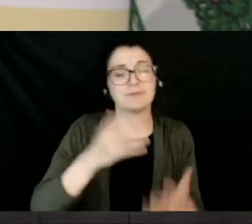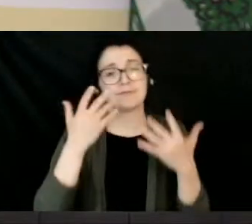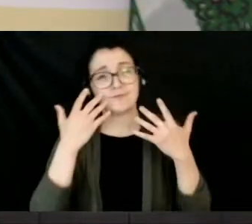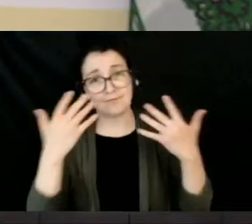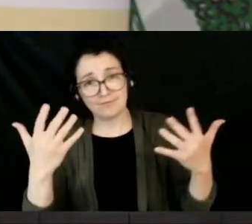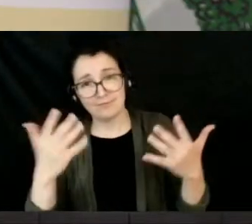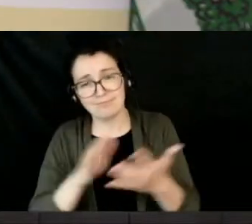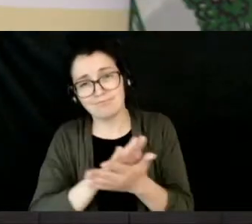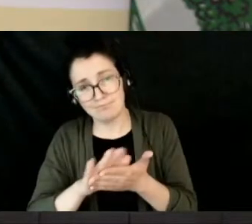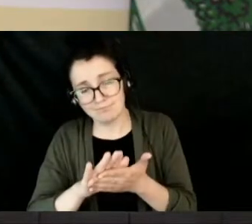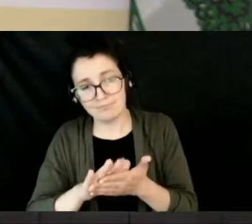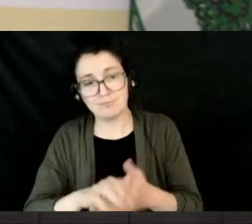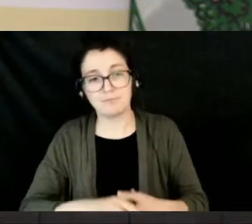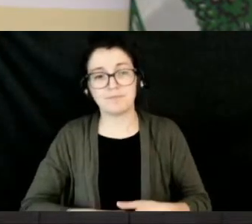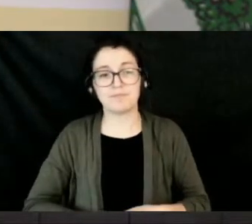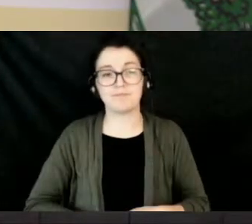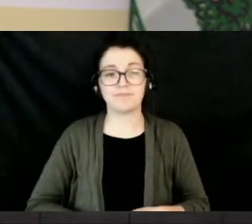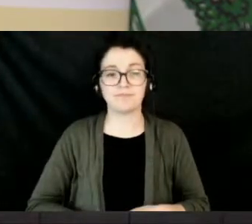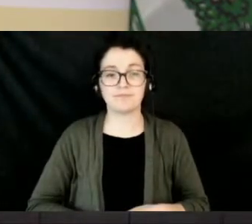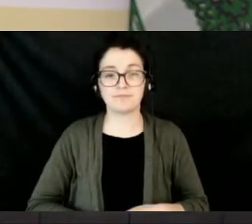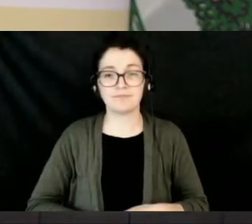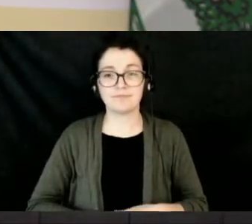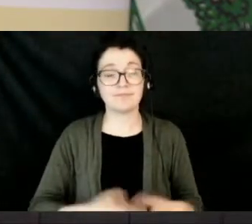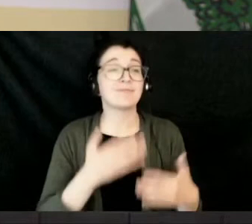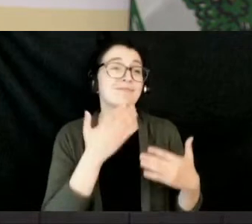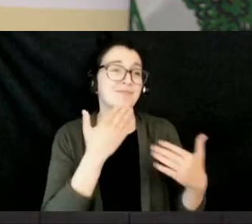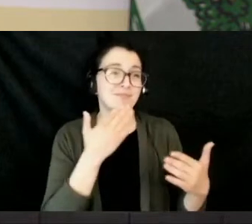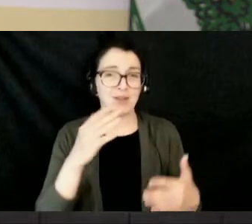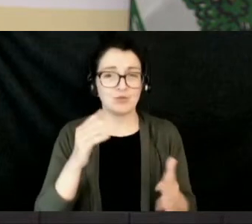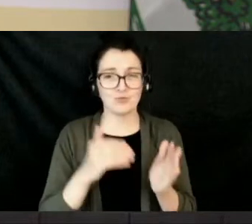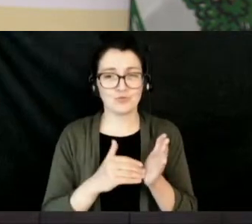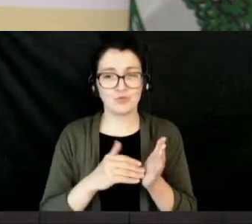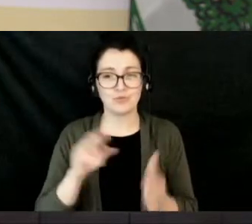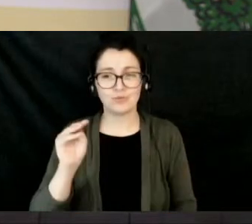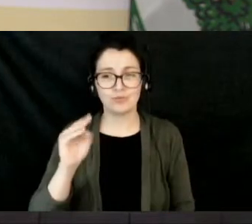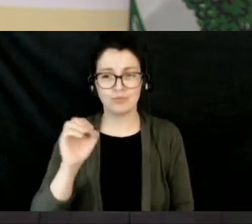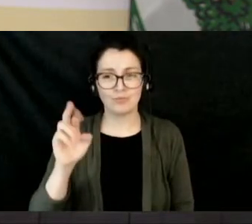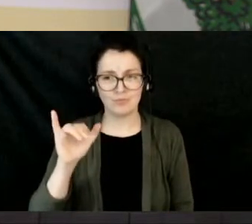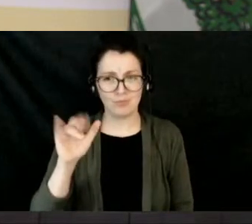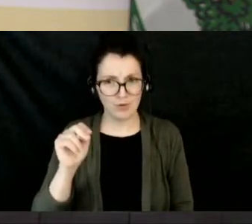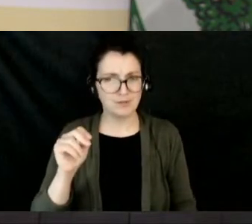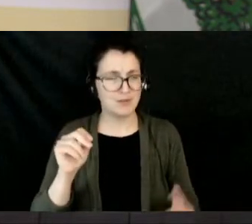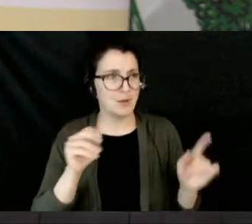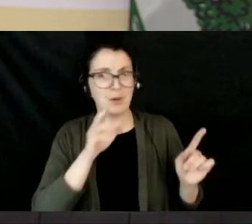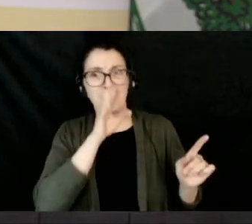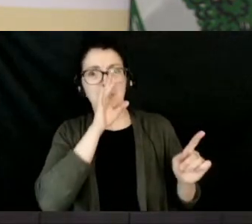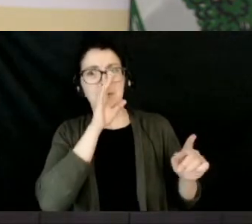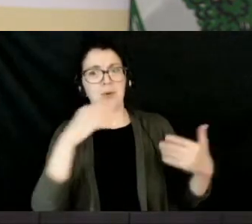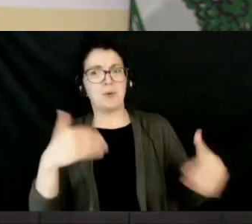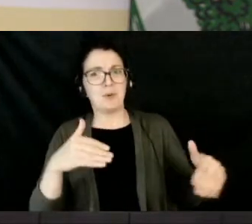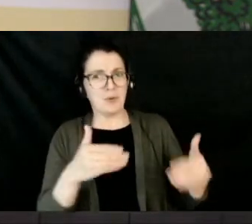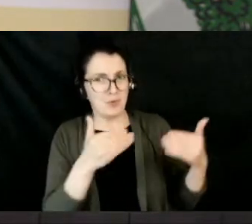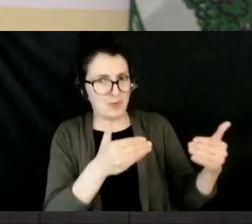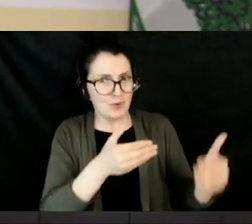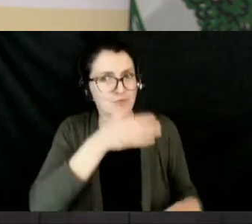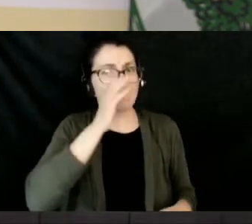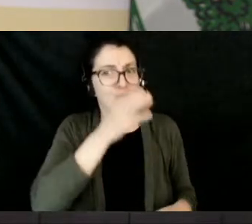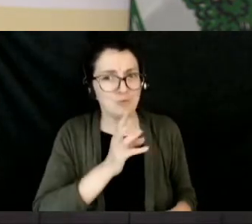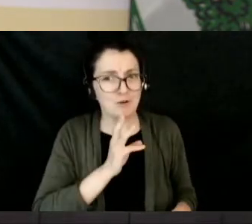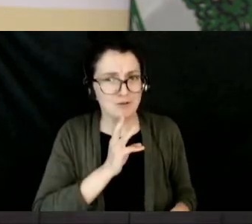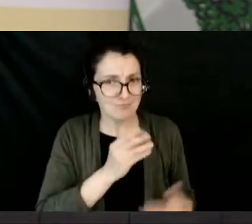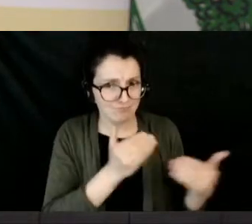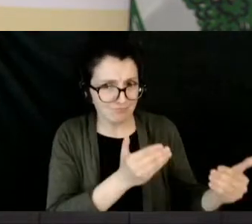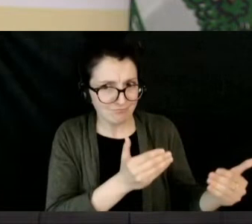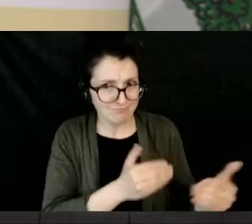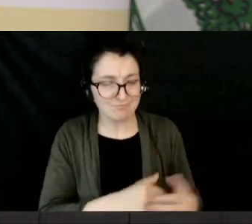you very much, Dr. Morrison. Have a drink of water. You've earned it for sure.